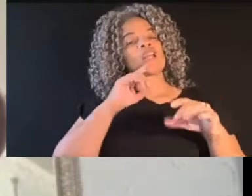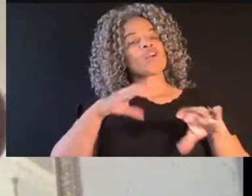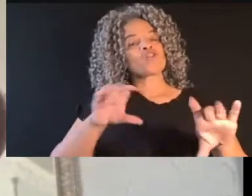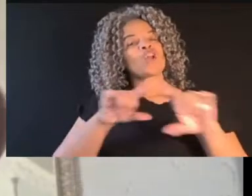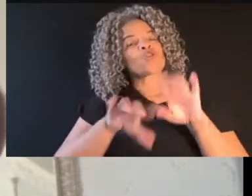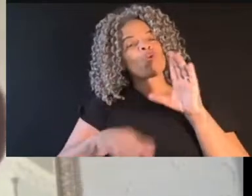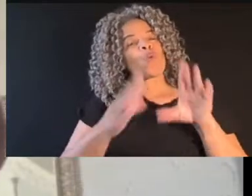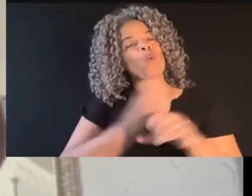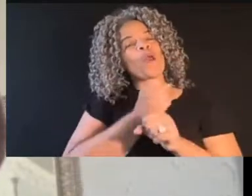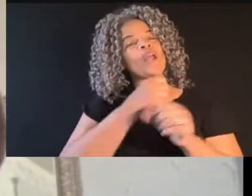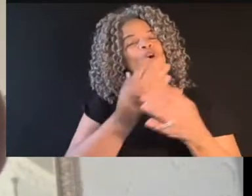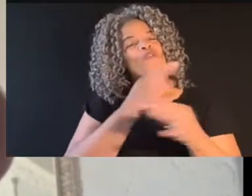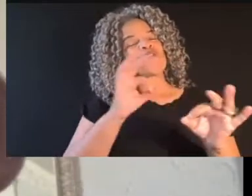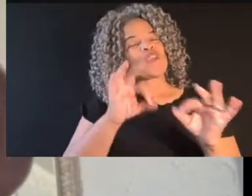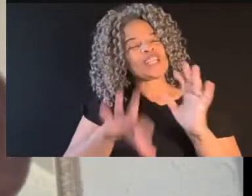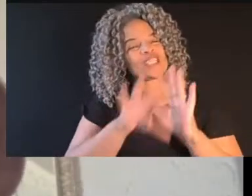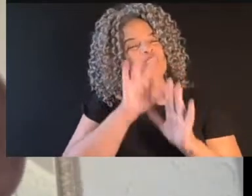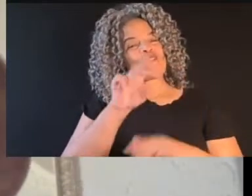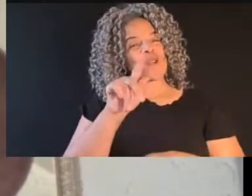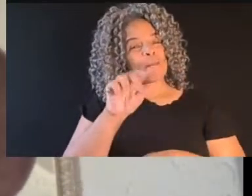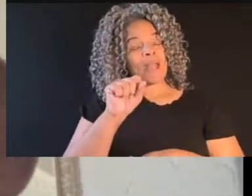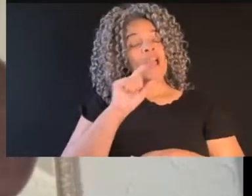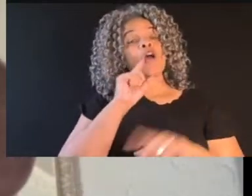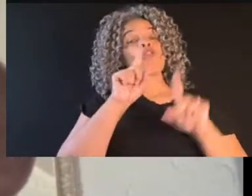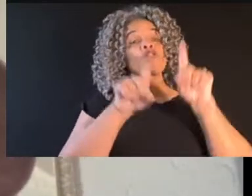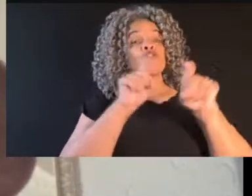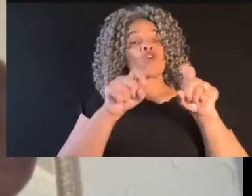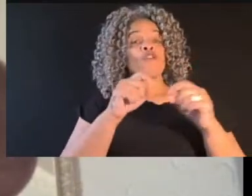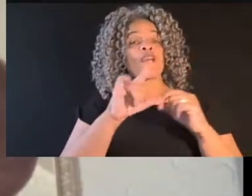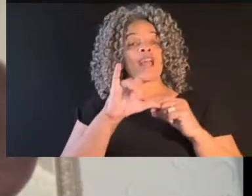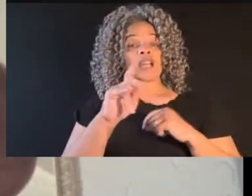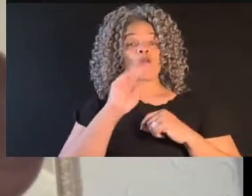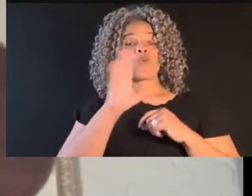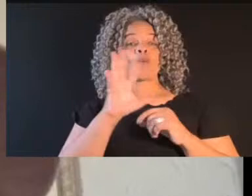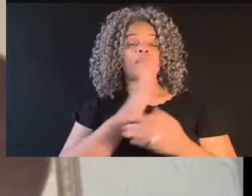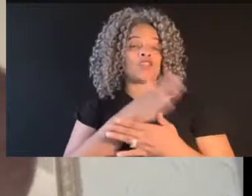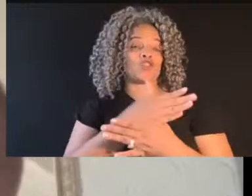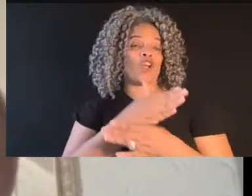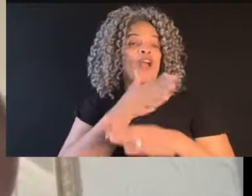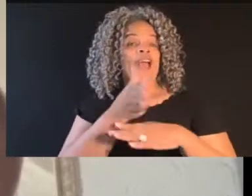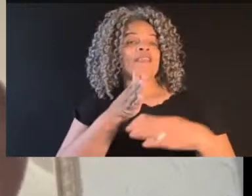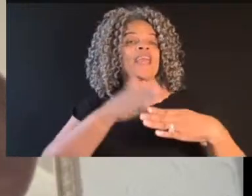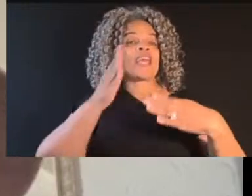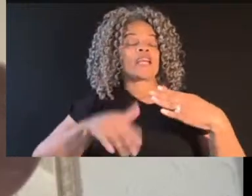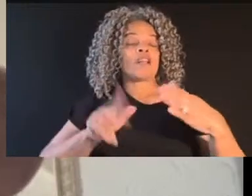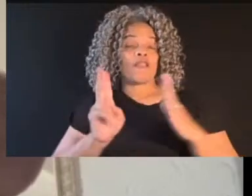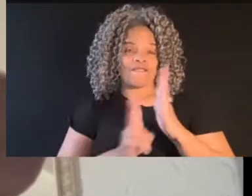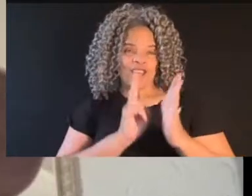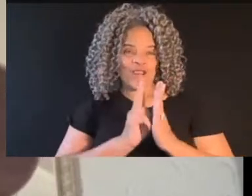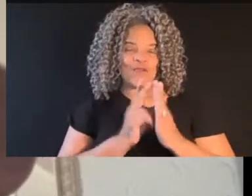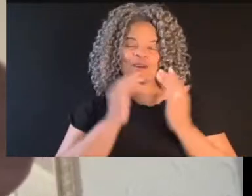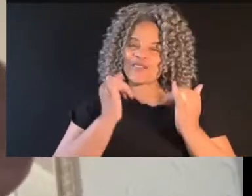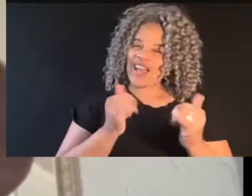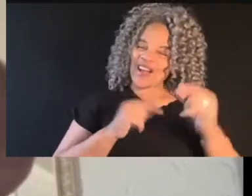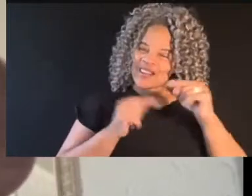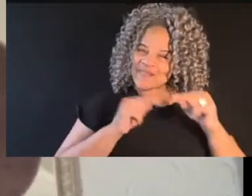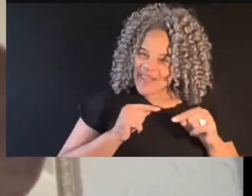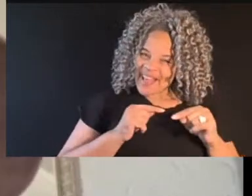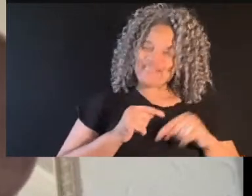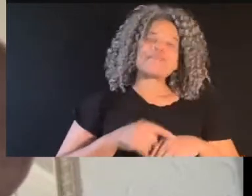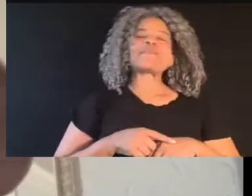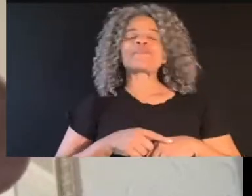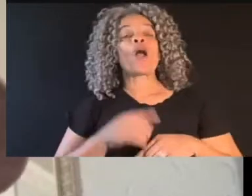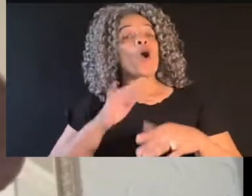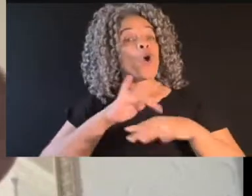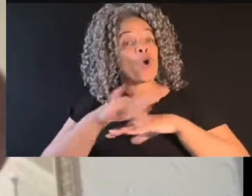Pass. The survey link will be shared at the end of the video. Let's get back to the program.